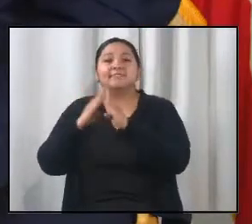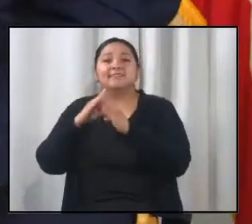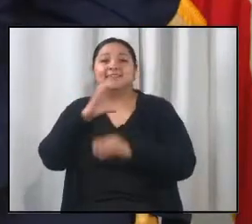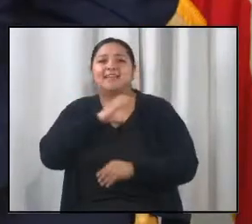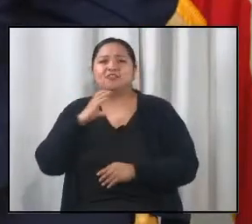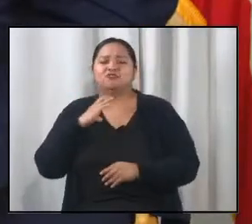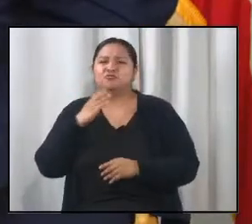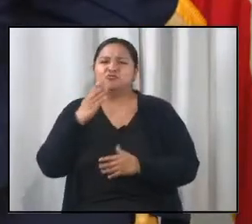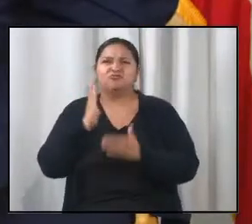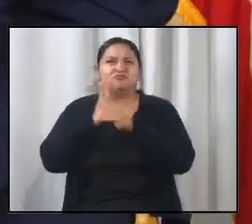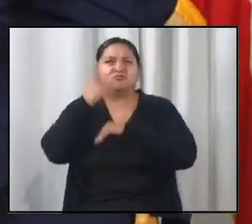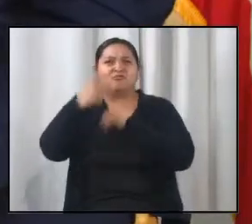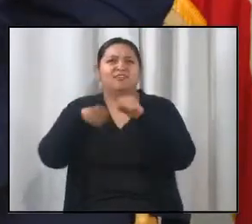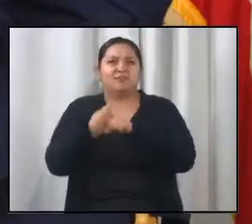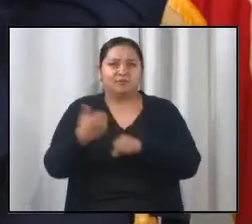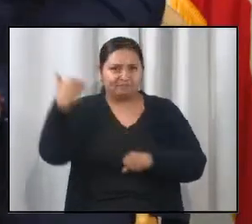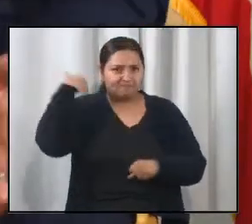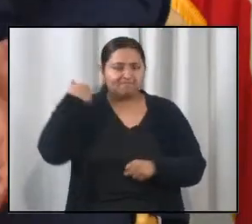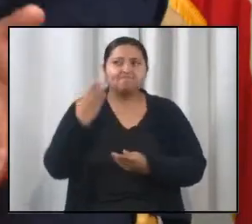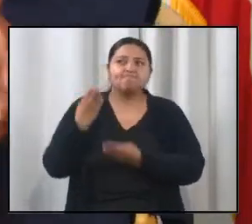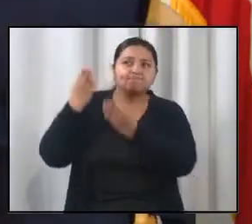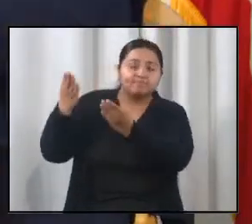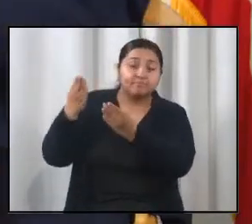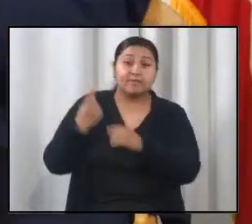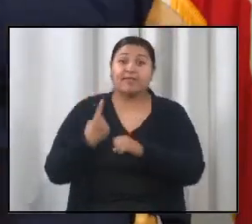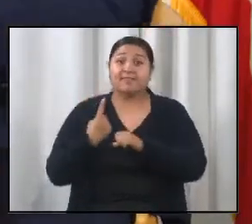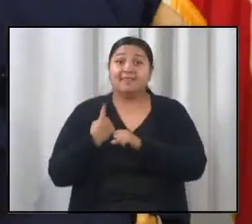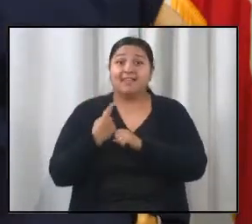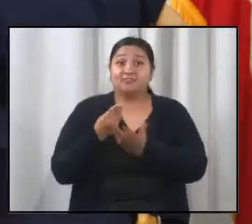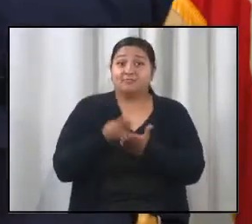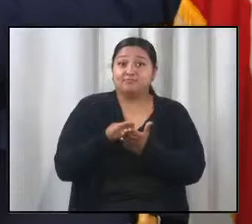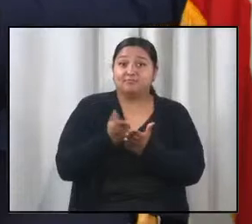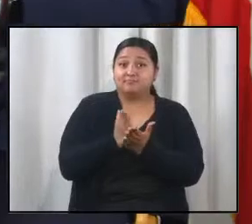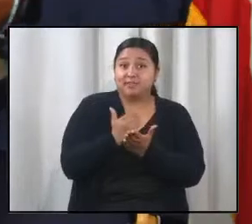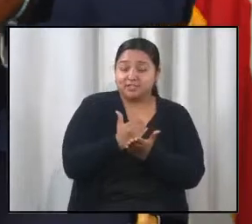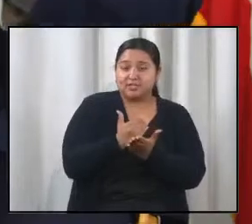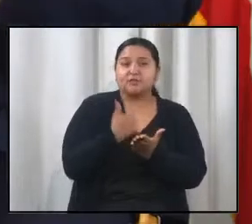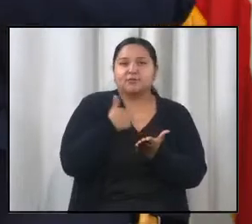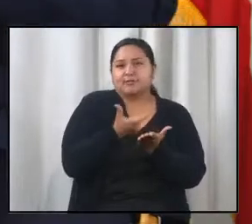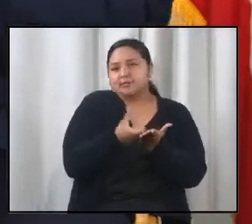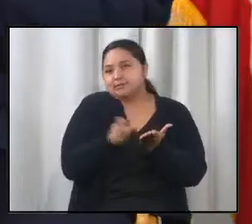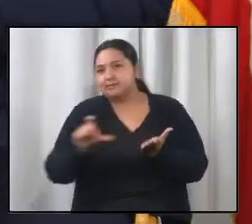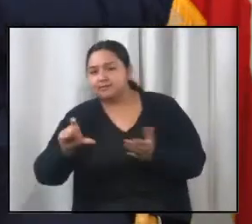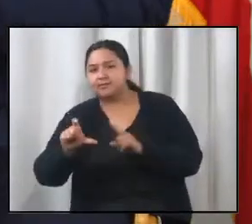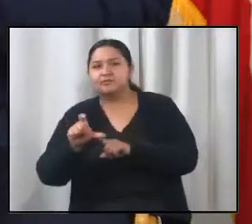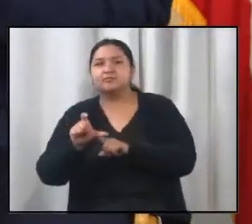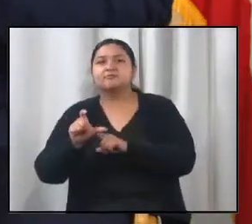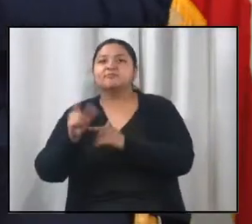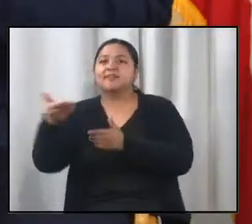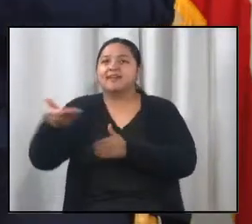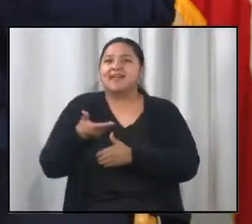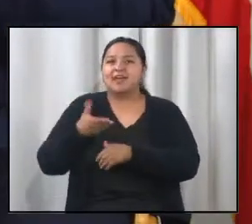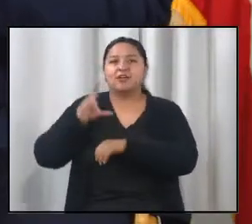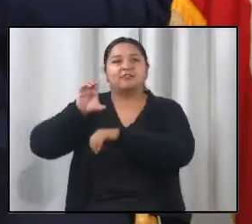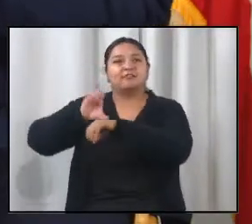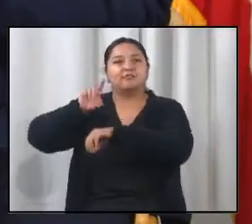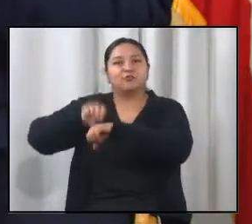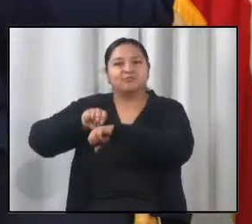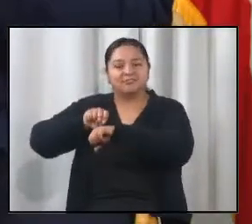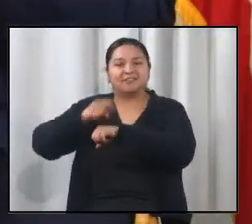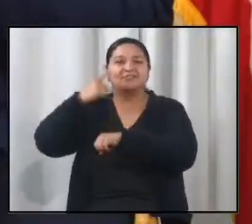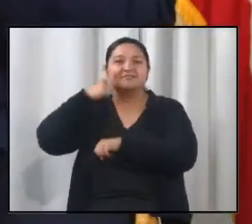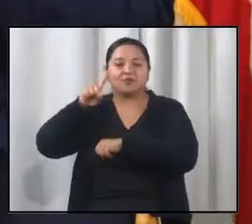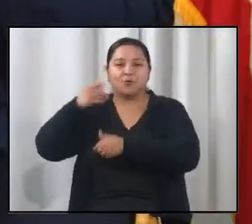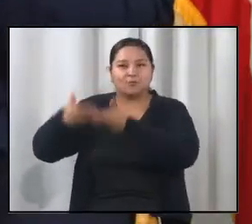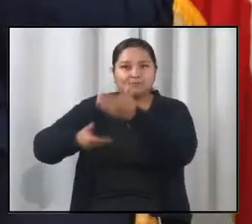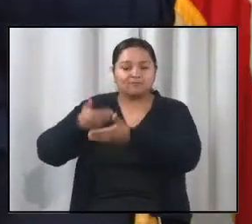we set aside resources in last year's budget to go out and get a consultant and do this work. And I think it's coming right on time. This presentation is